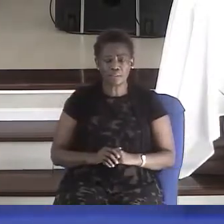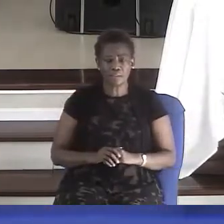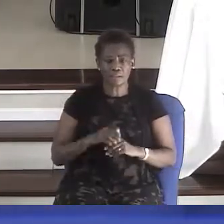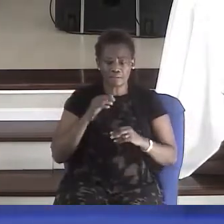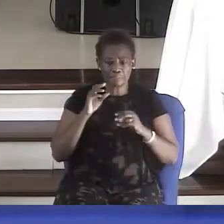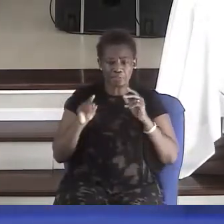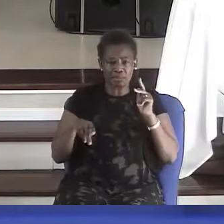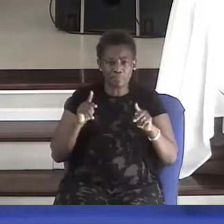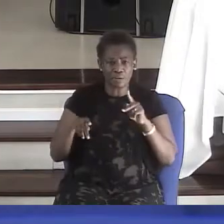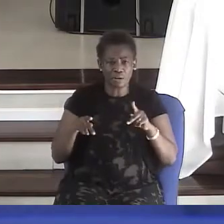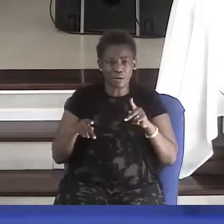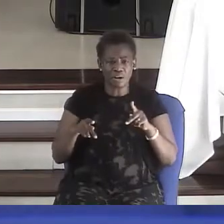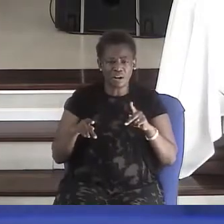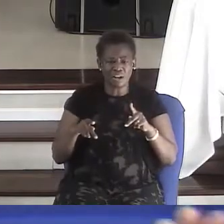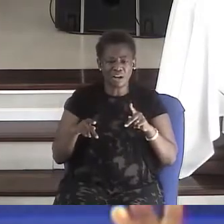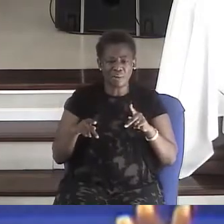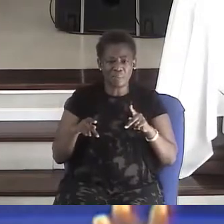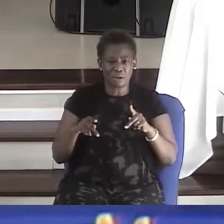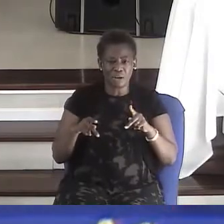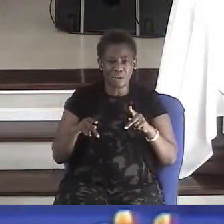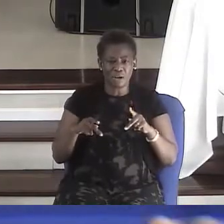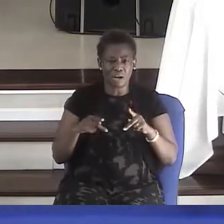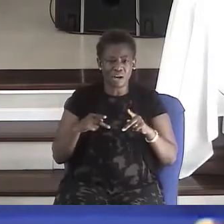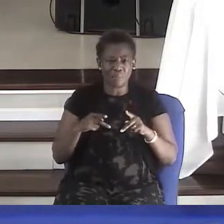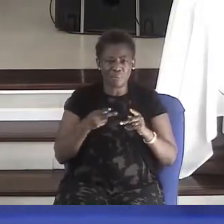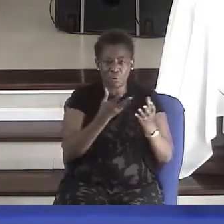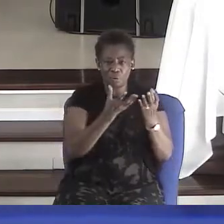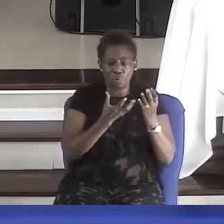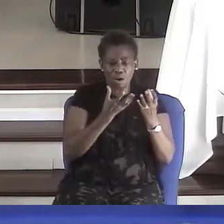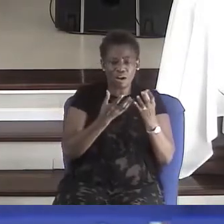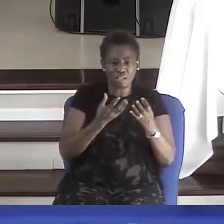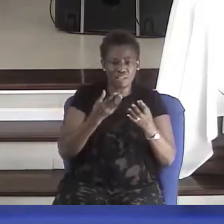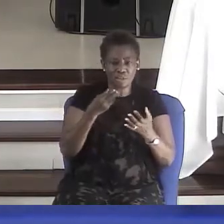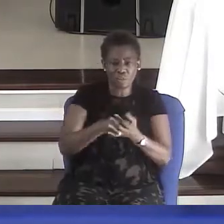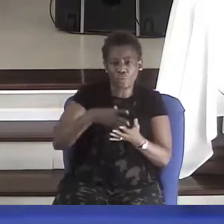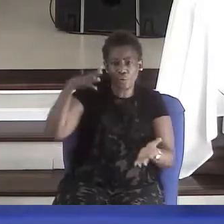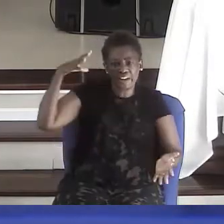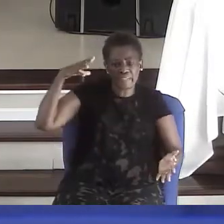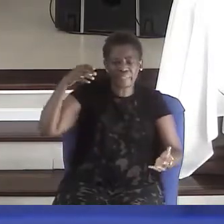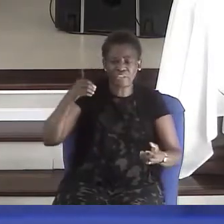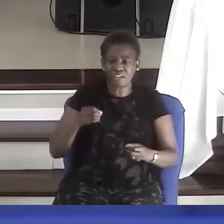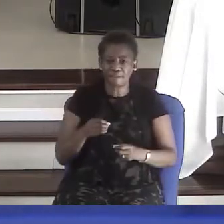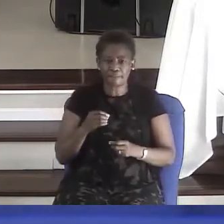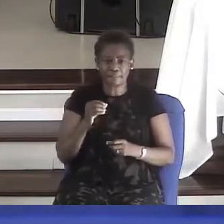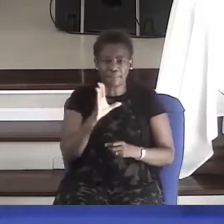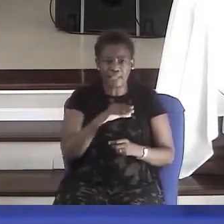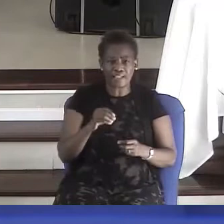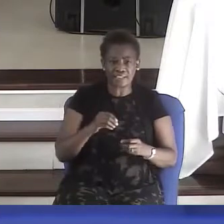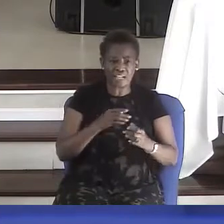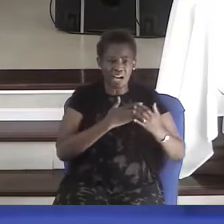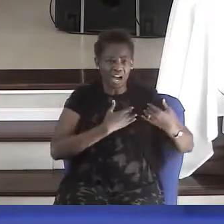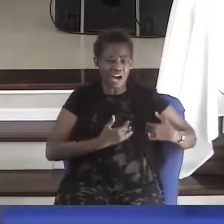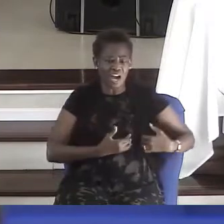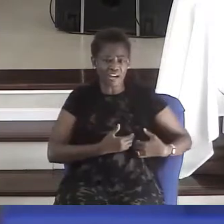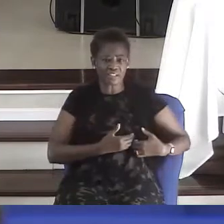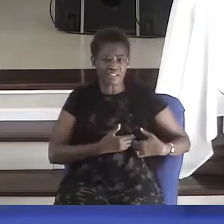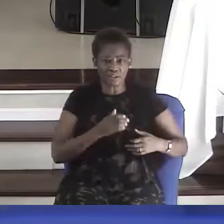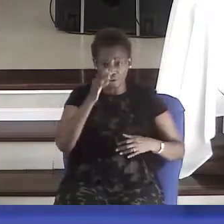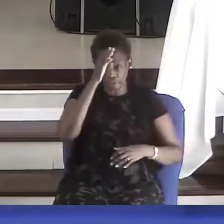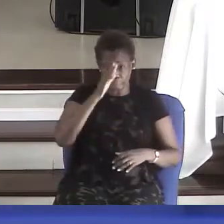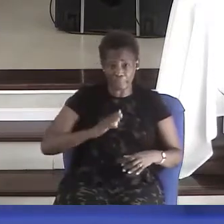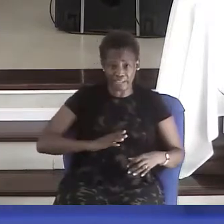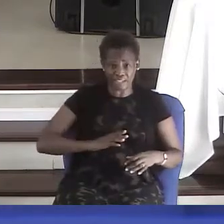become wretched. And trust me, hearts of men are getting harder